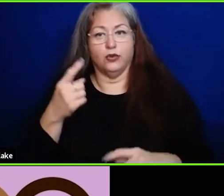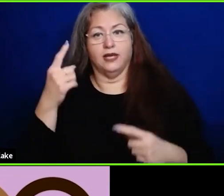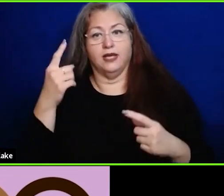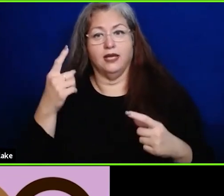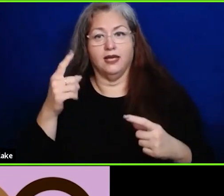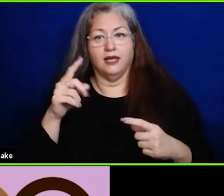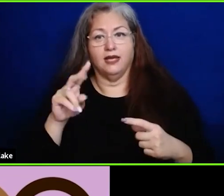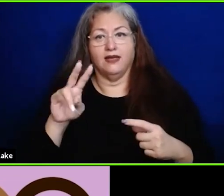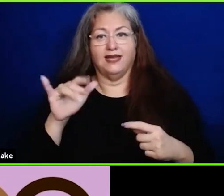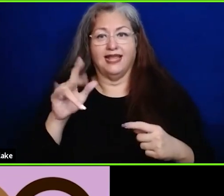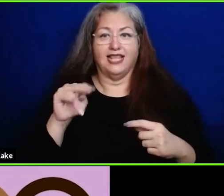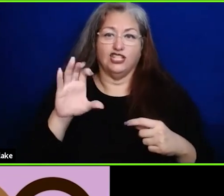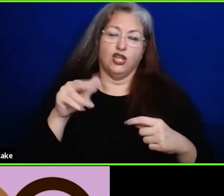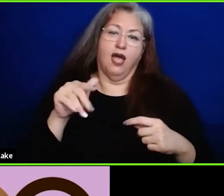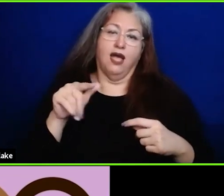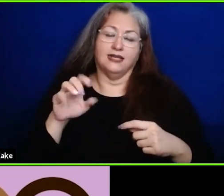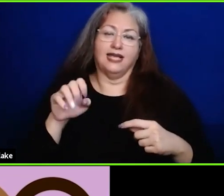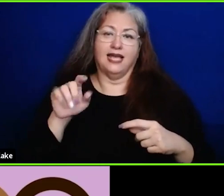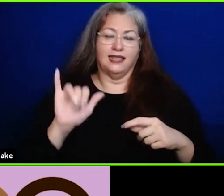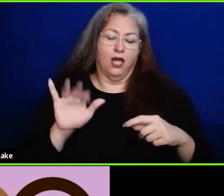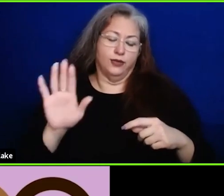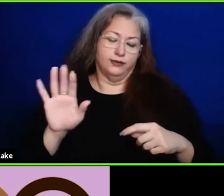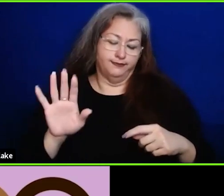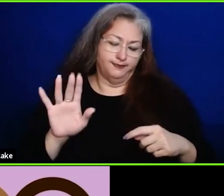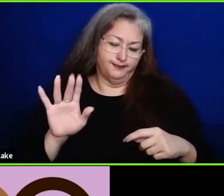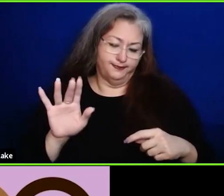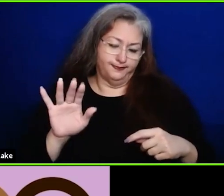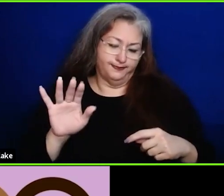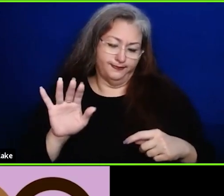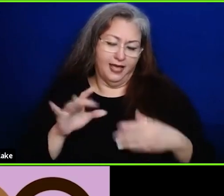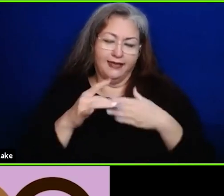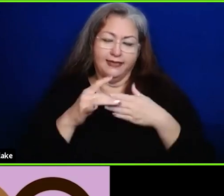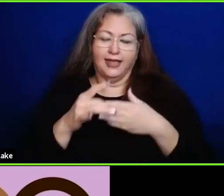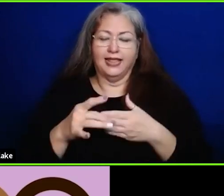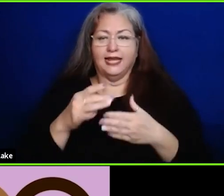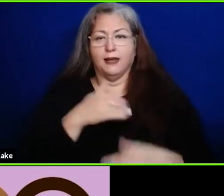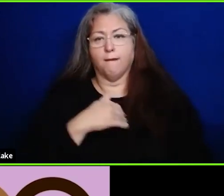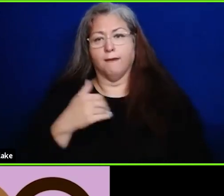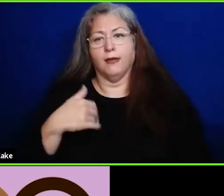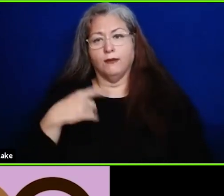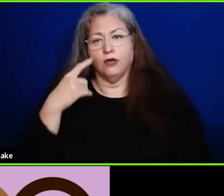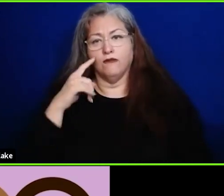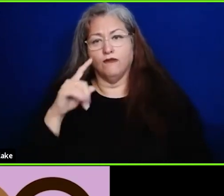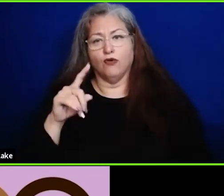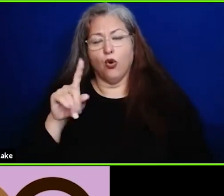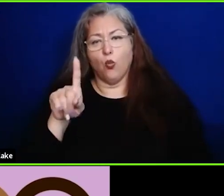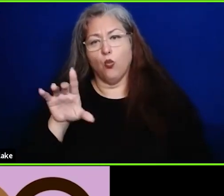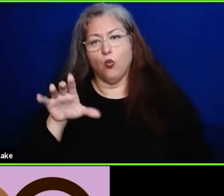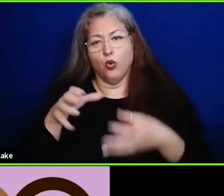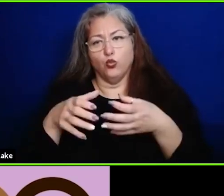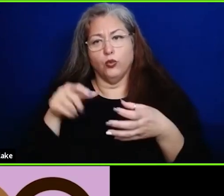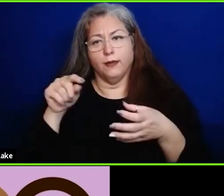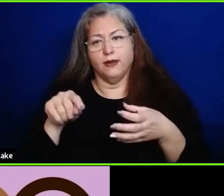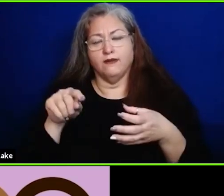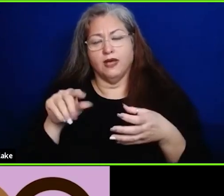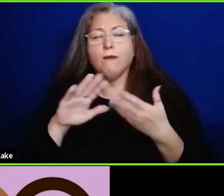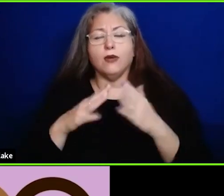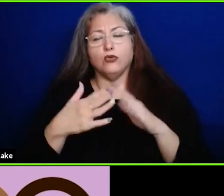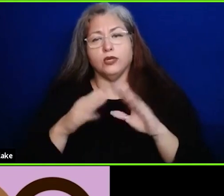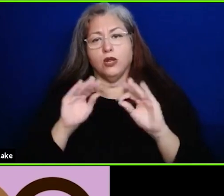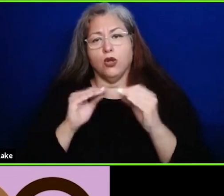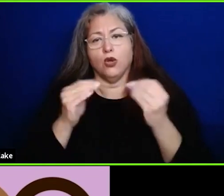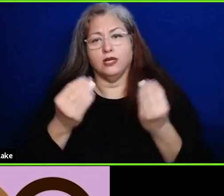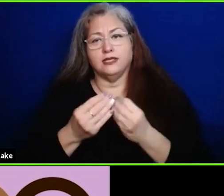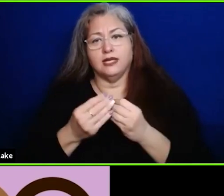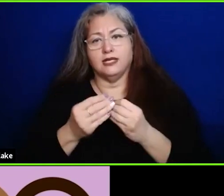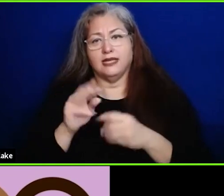Fikile Changase was the leading member of a group, a community organization,